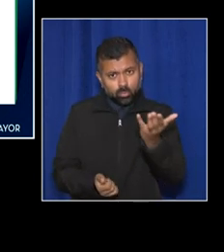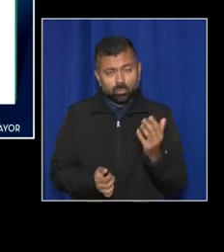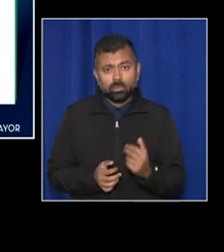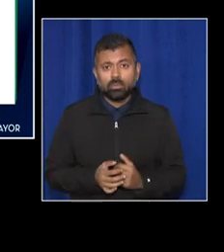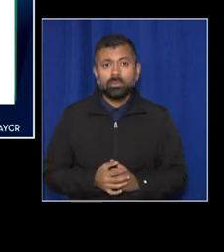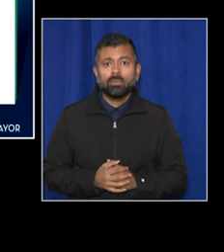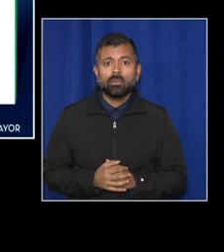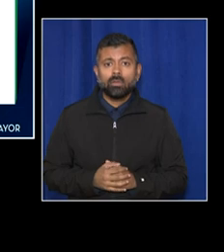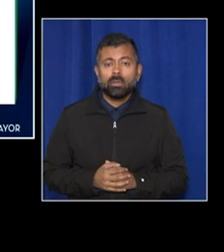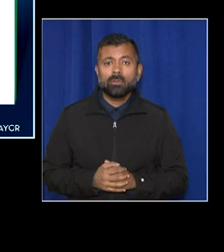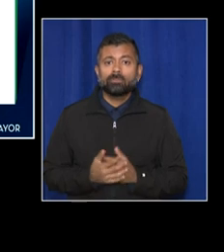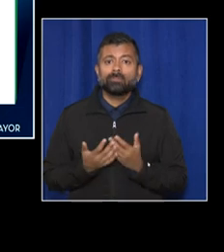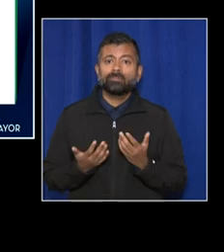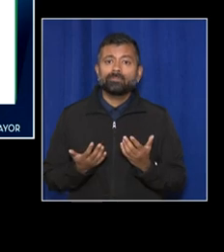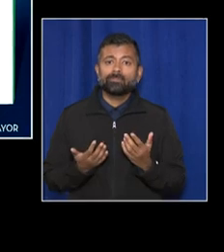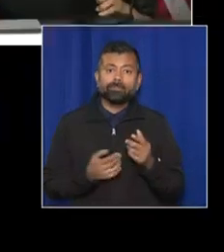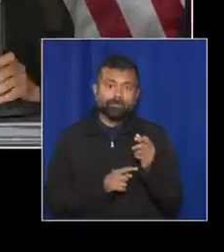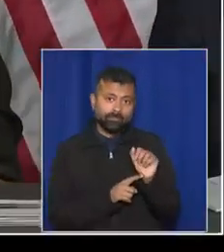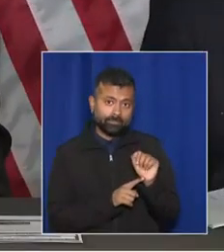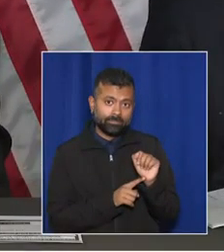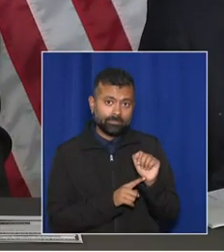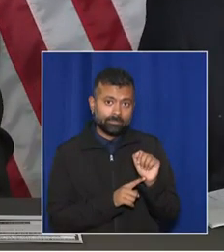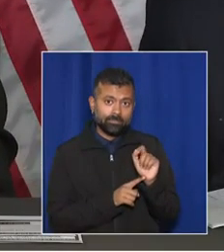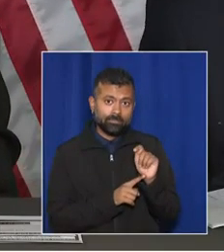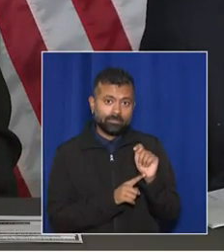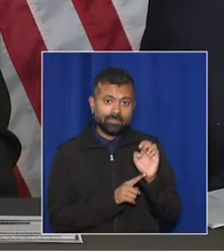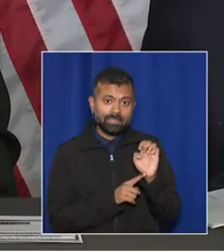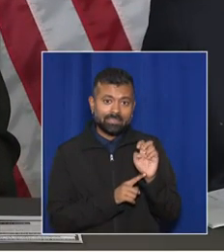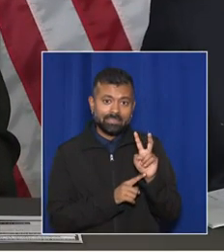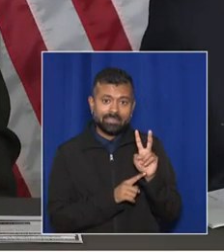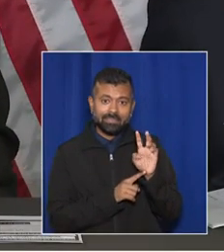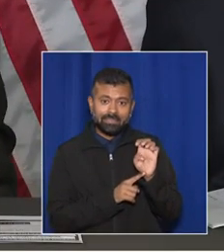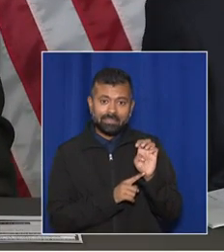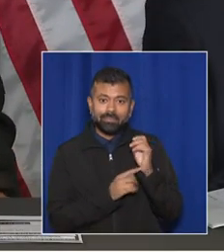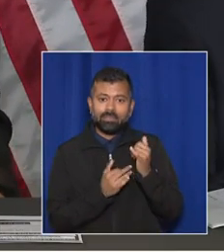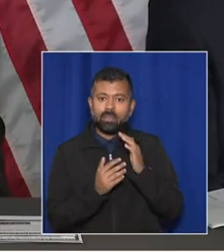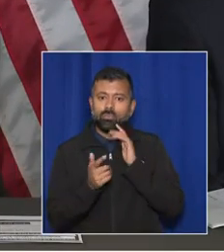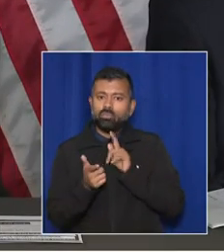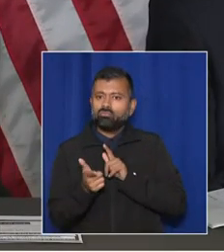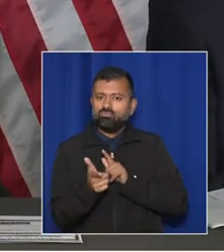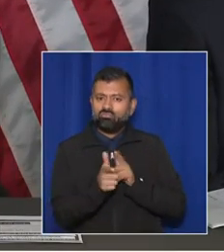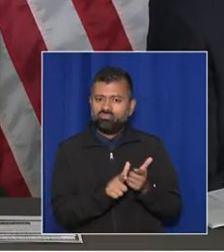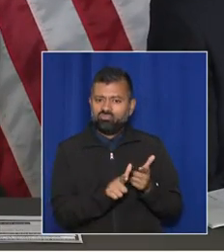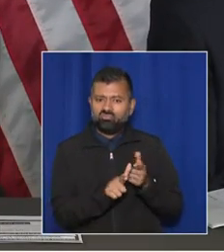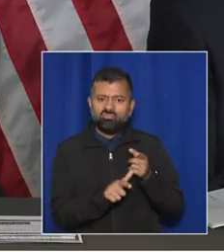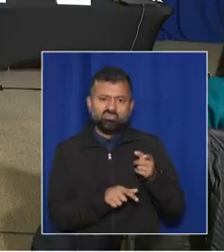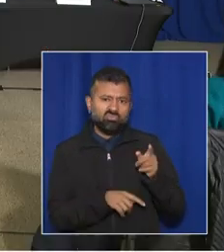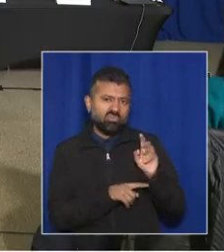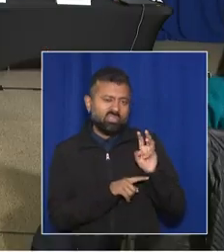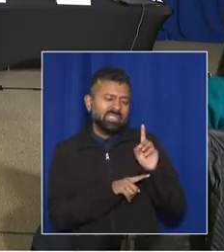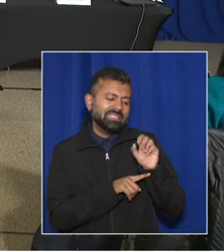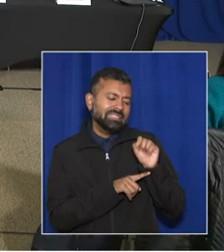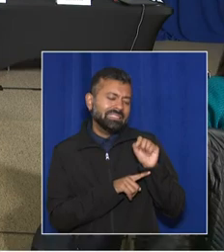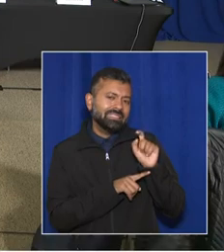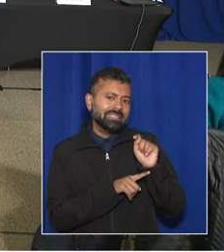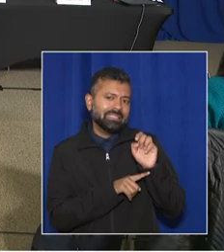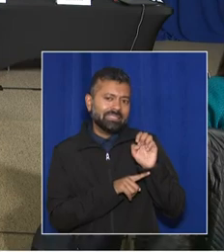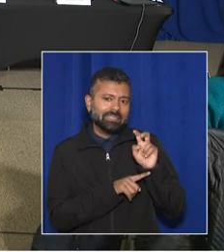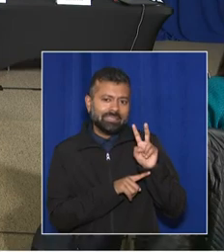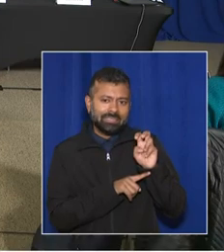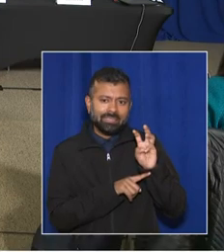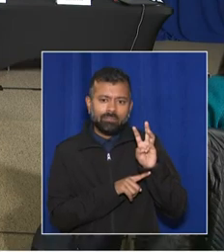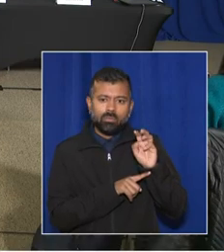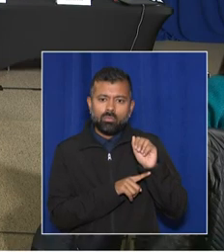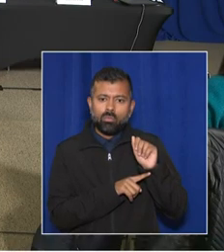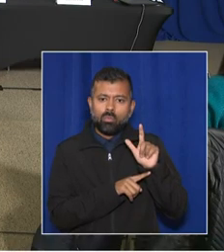think, Steve, I'm going to turn it over to you to help manage the phone calls. Good. Thank you very much, Mayor. Again, Steve Walker, Deputy Chief of Staff to